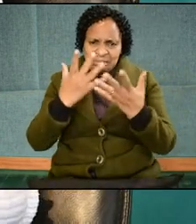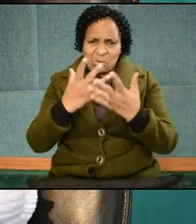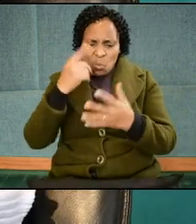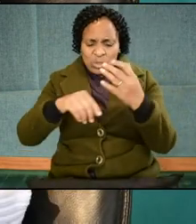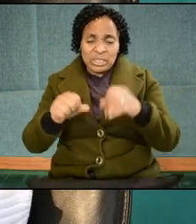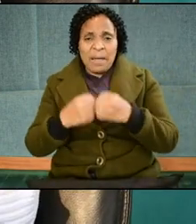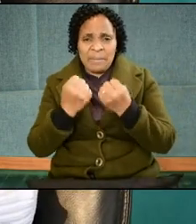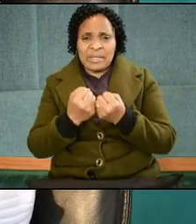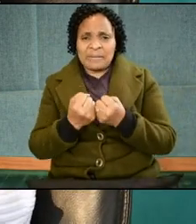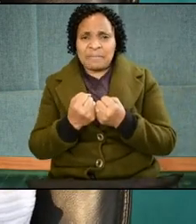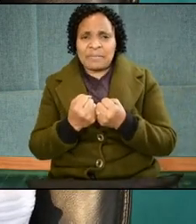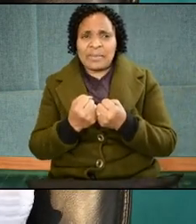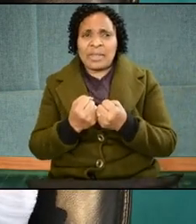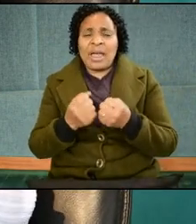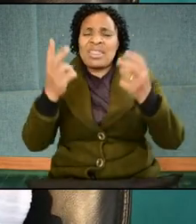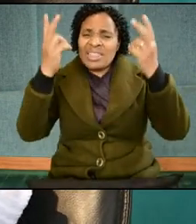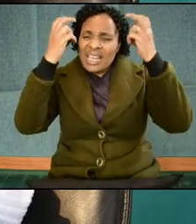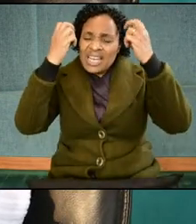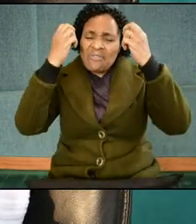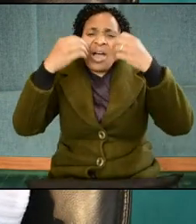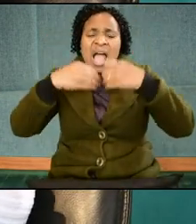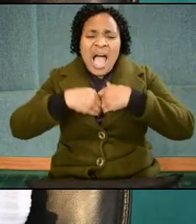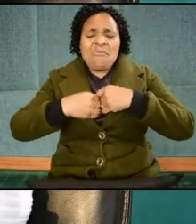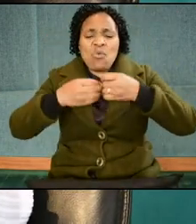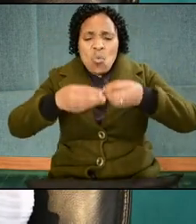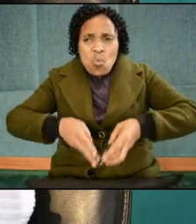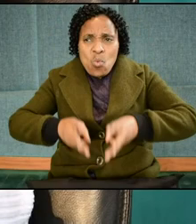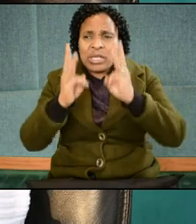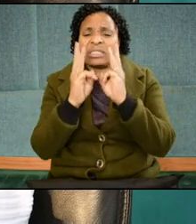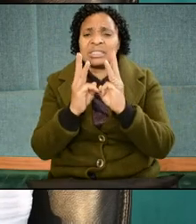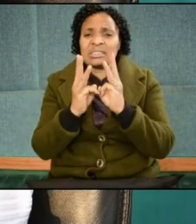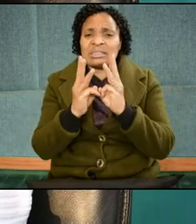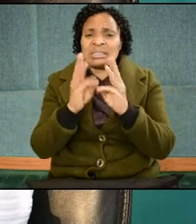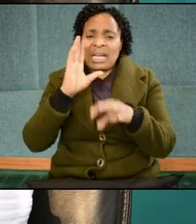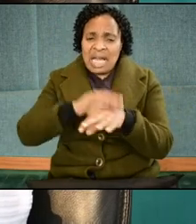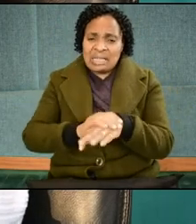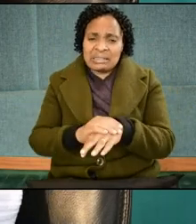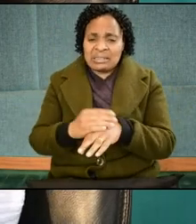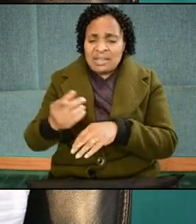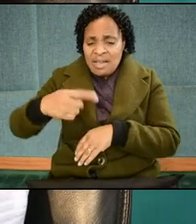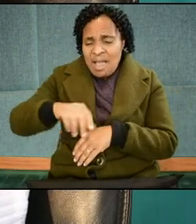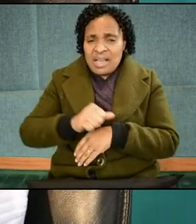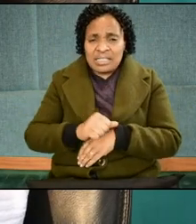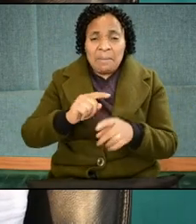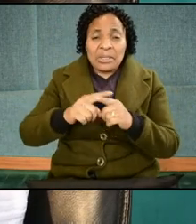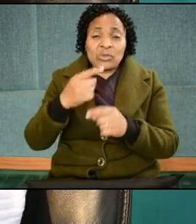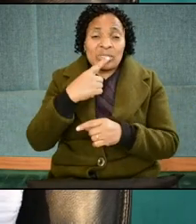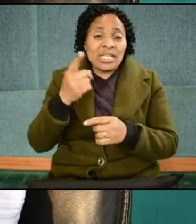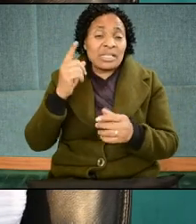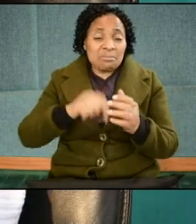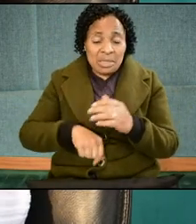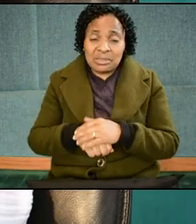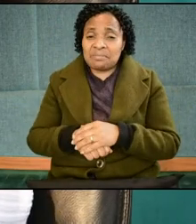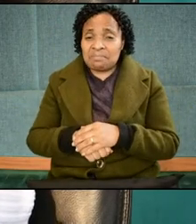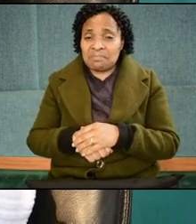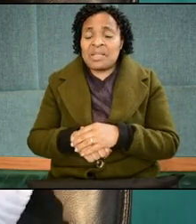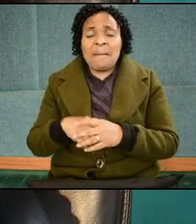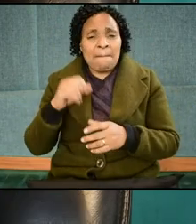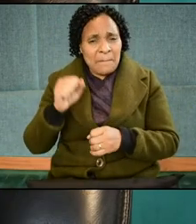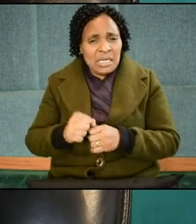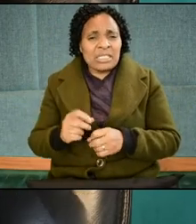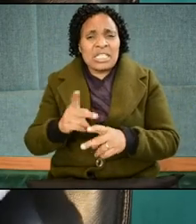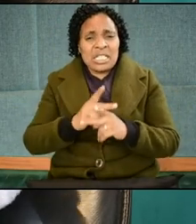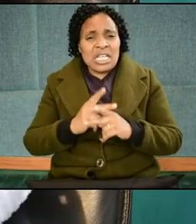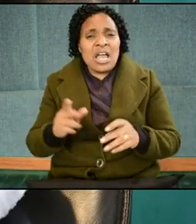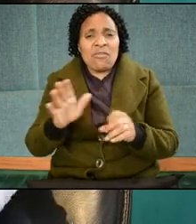what's happening? So the devil has his very subtle ways of, you know, getting to us. But as we've said, we need to be very careful. We need